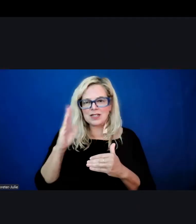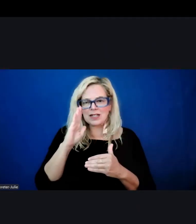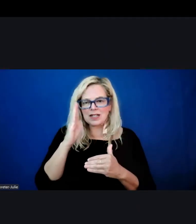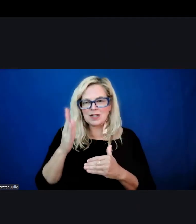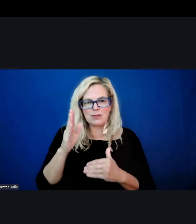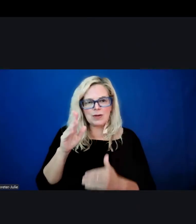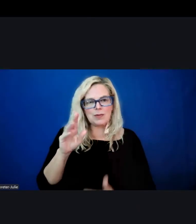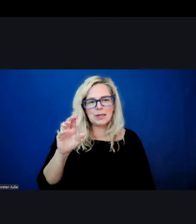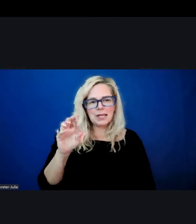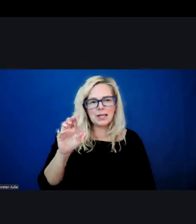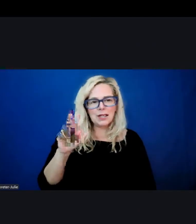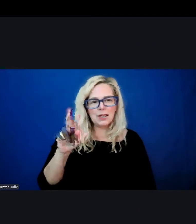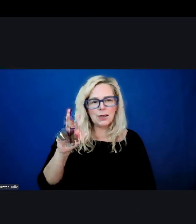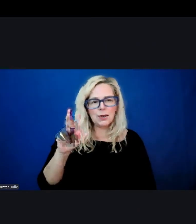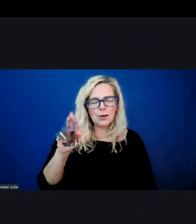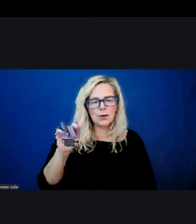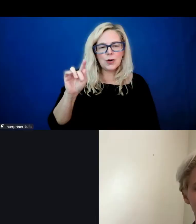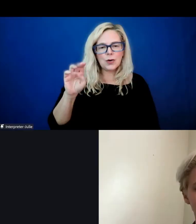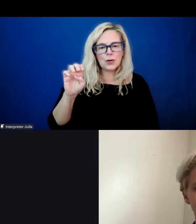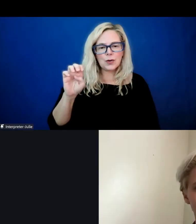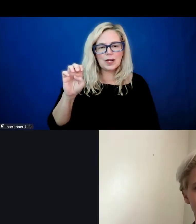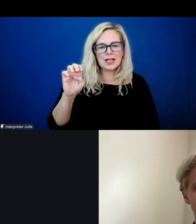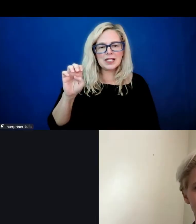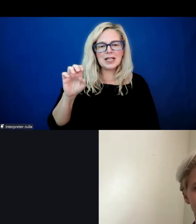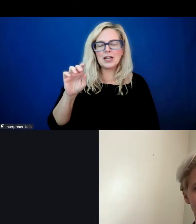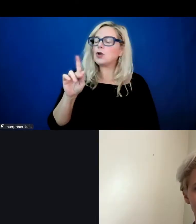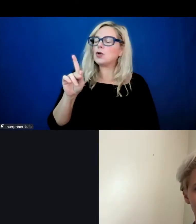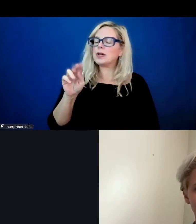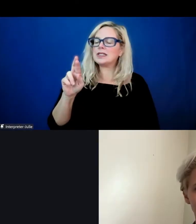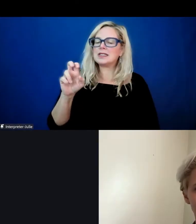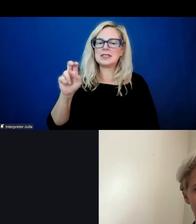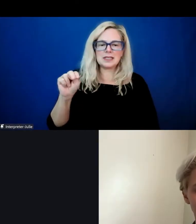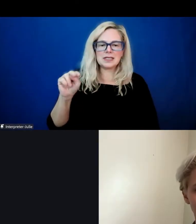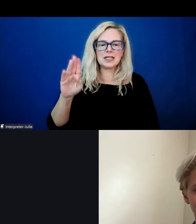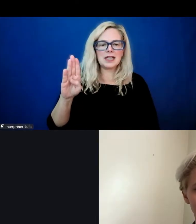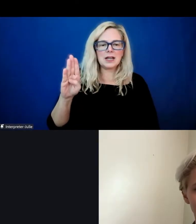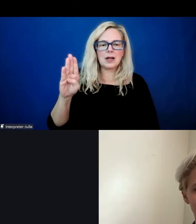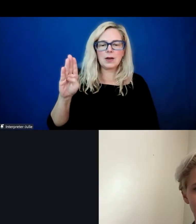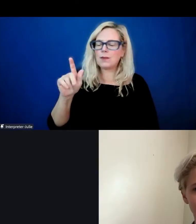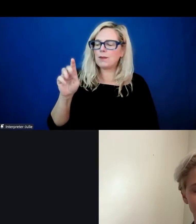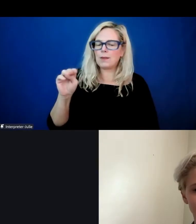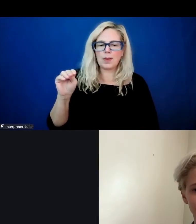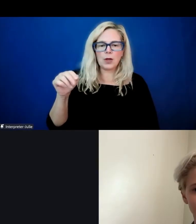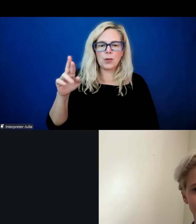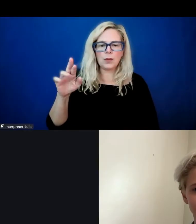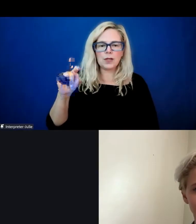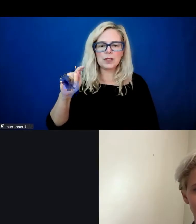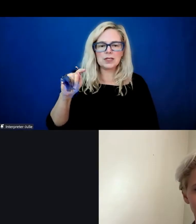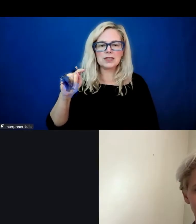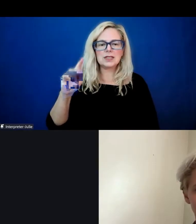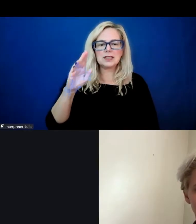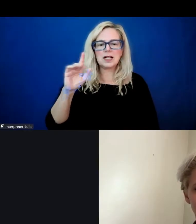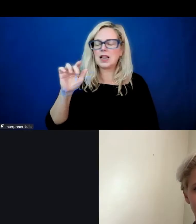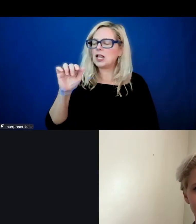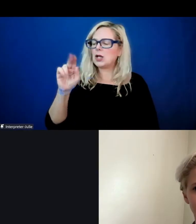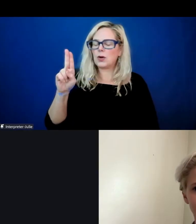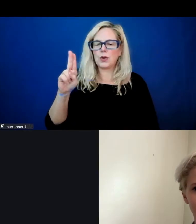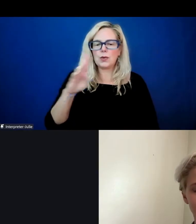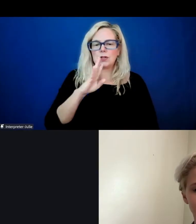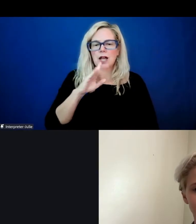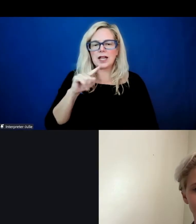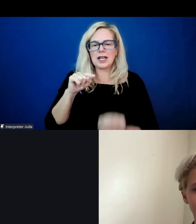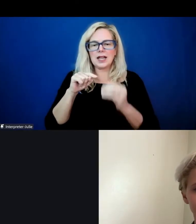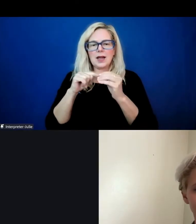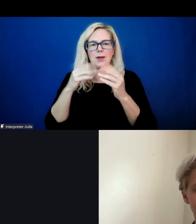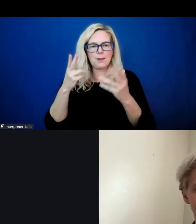Kristen Blomquist-Liu, who will be speaking about patching the pipeline, universal design for learning